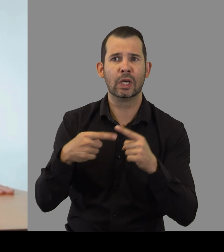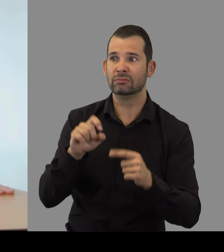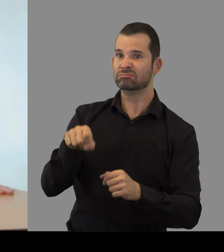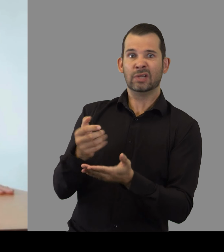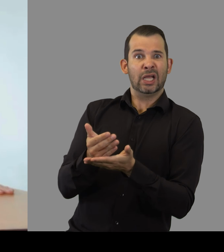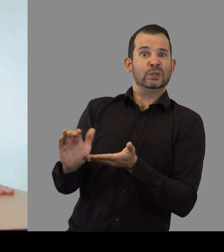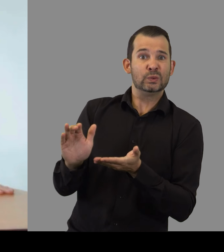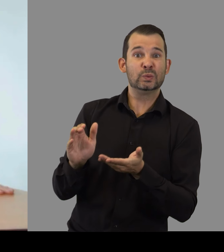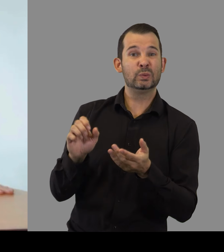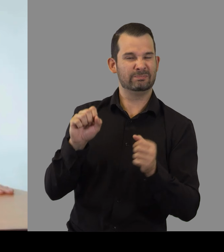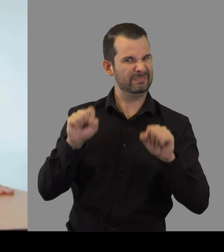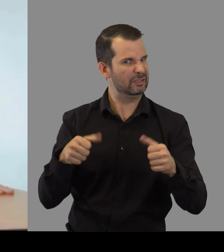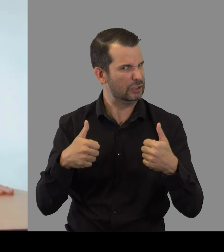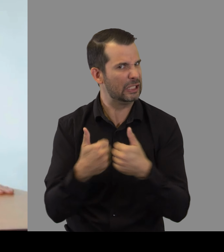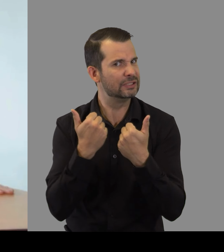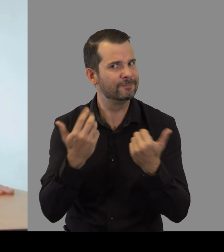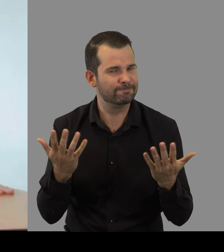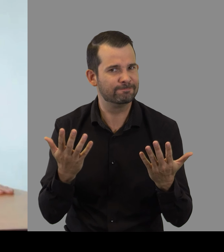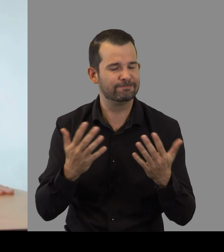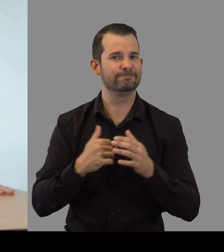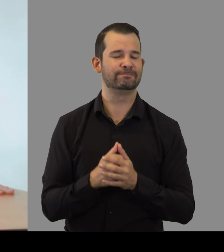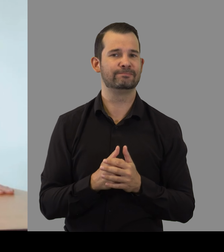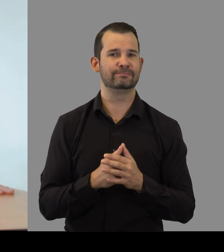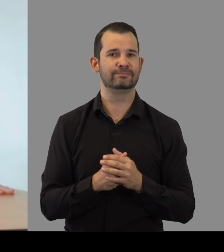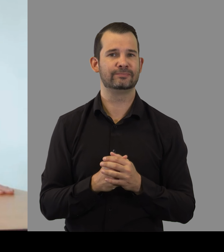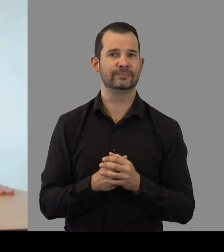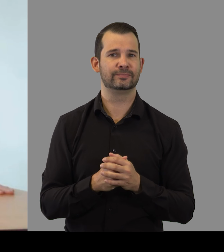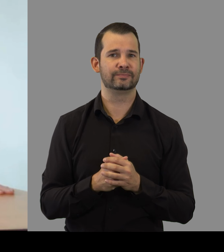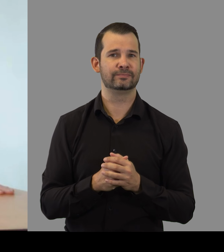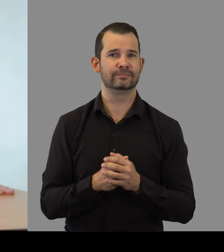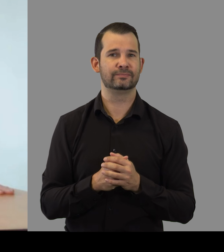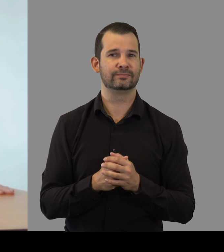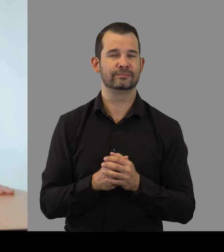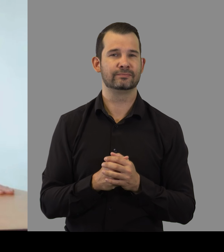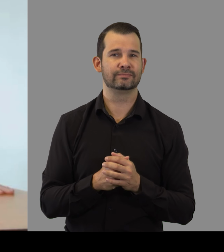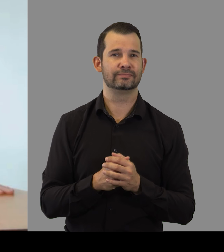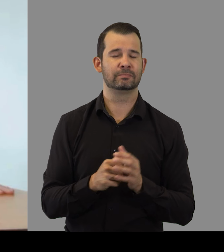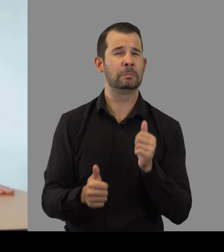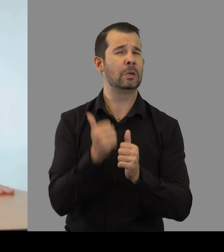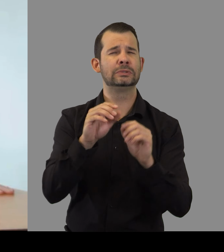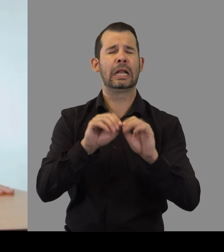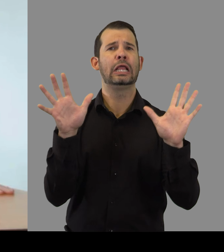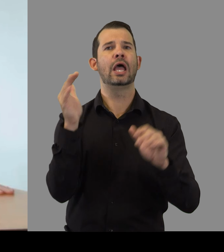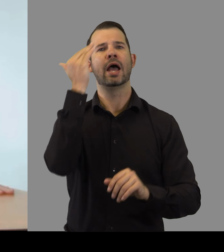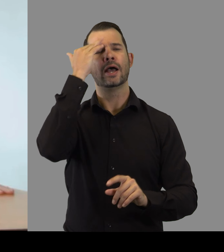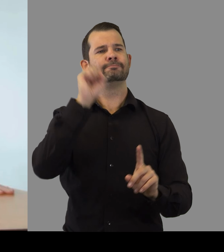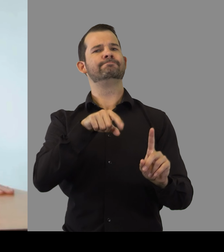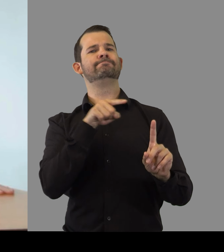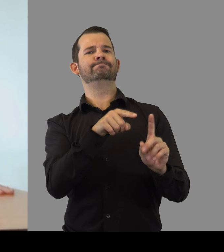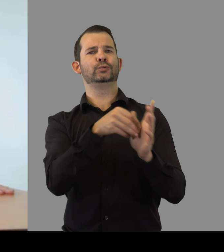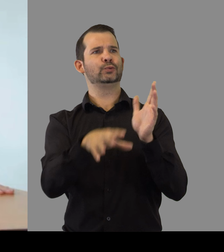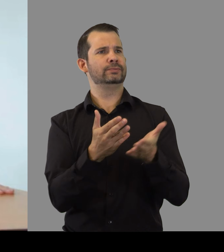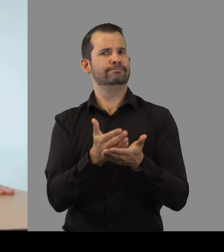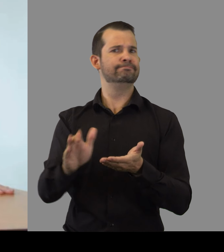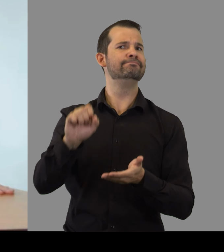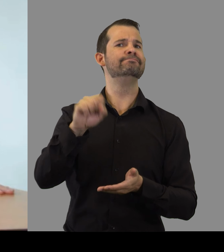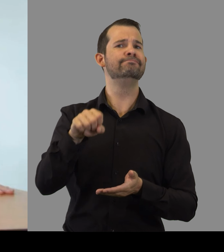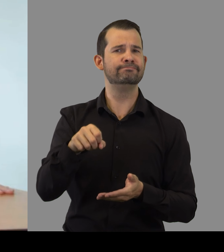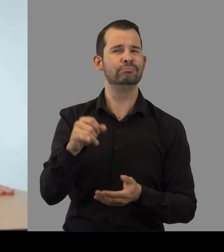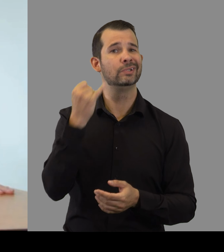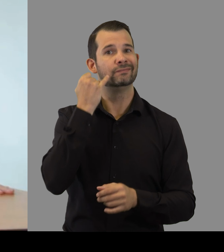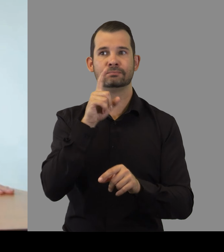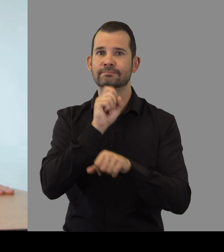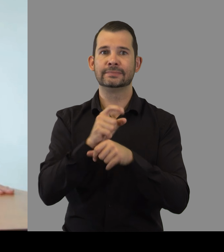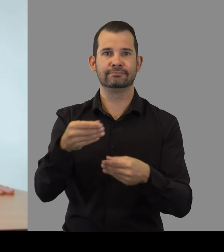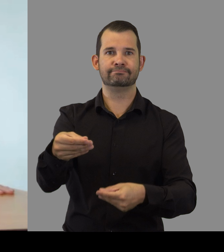and what to do when they're excluded can be challenging. The most clear way of knowing that your student has